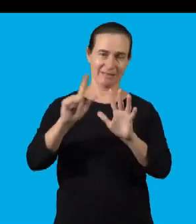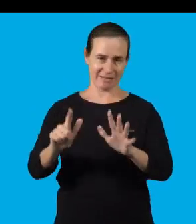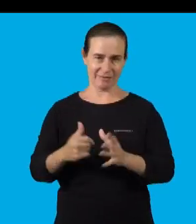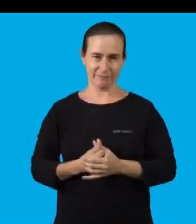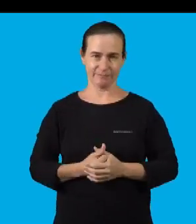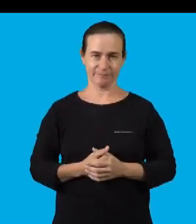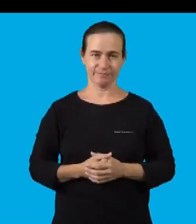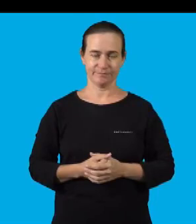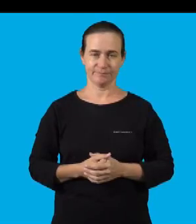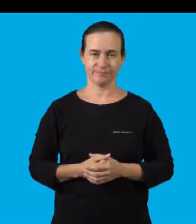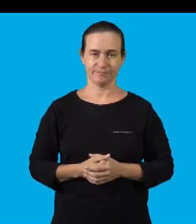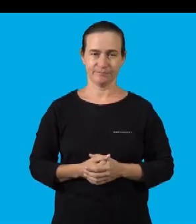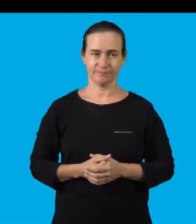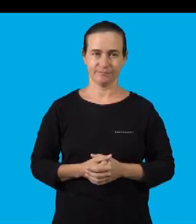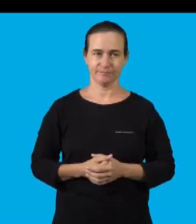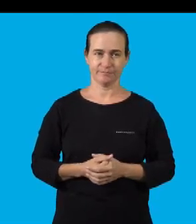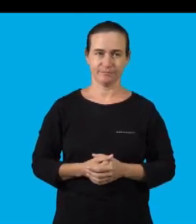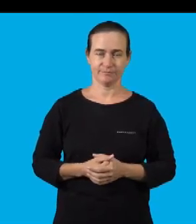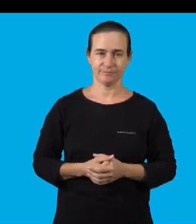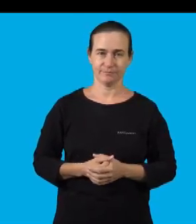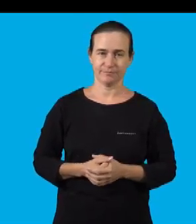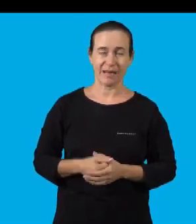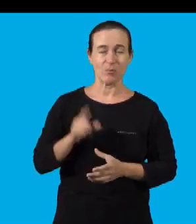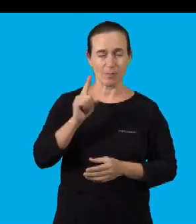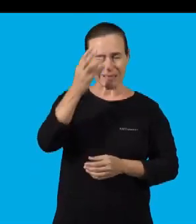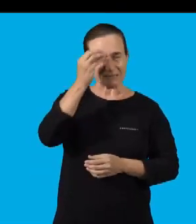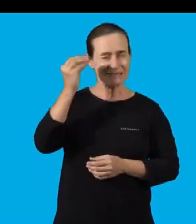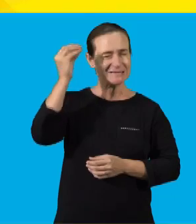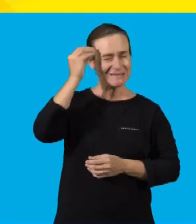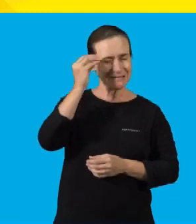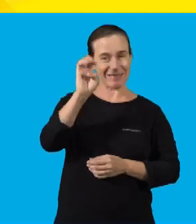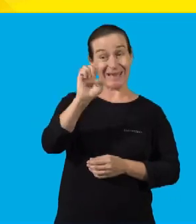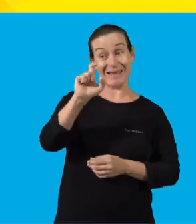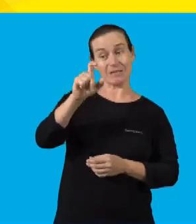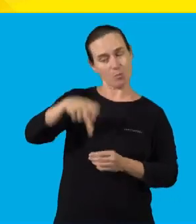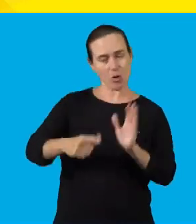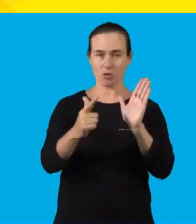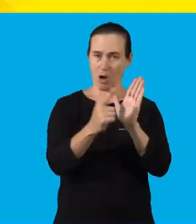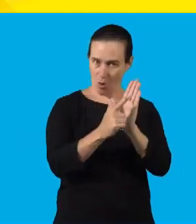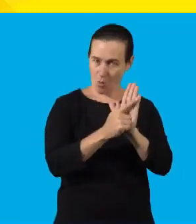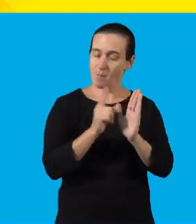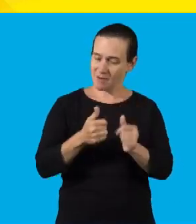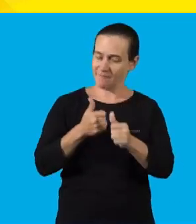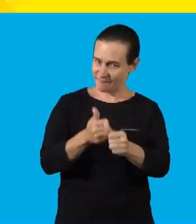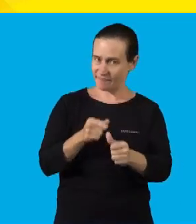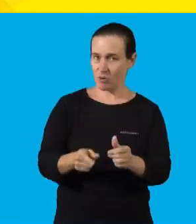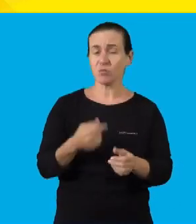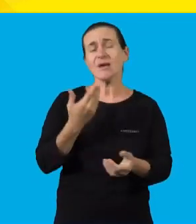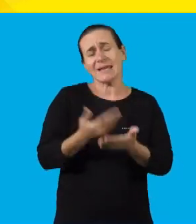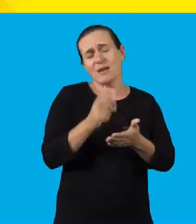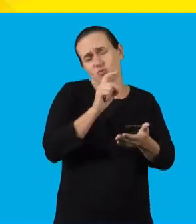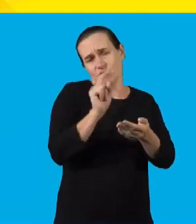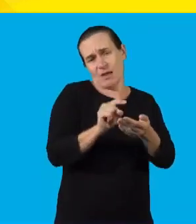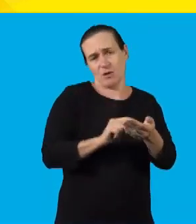negative 2. And this is where your exponent laws need to come into play. Of course, you can use